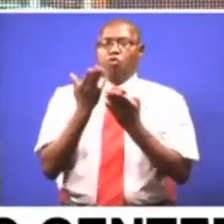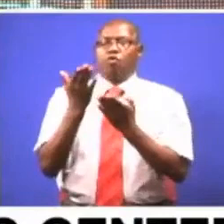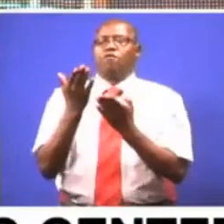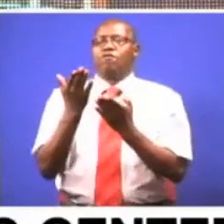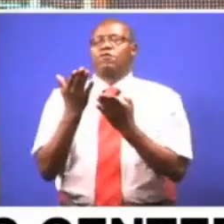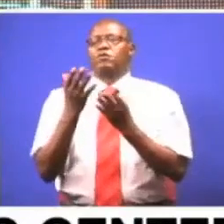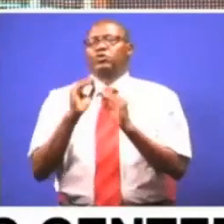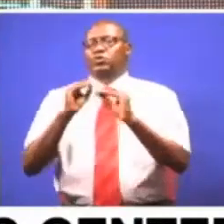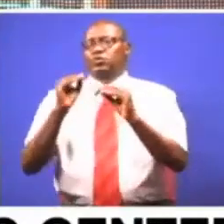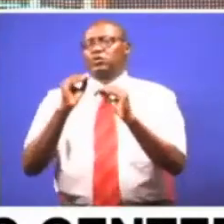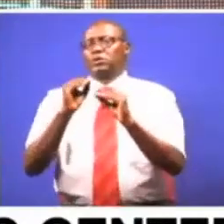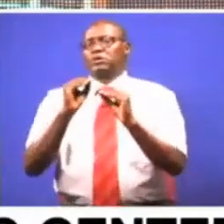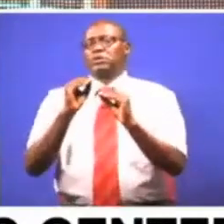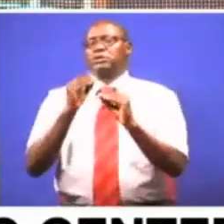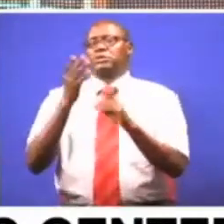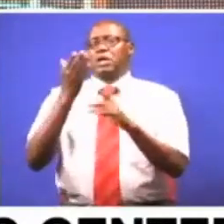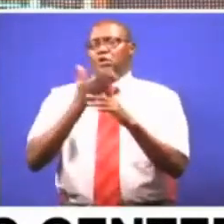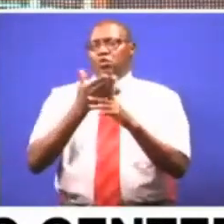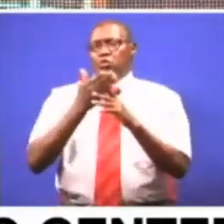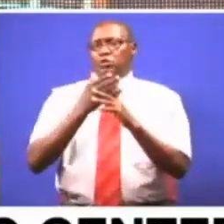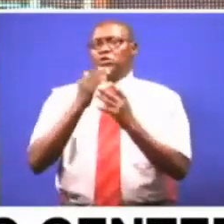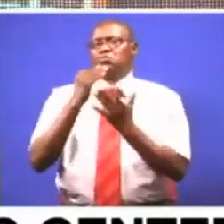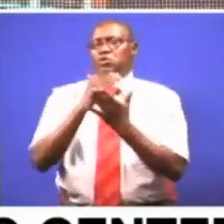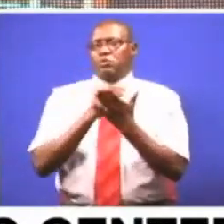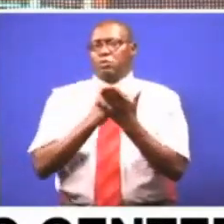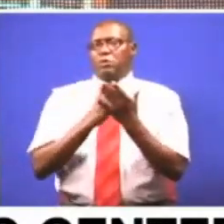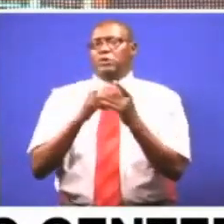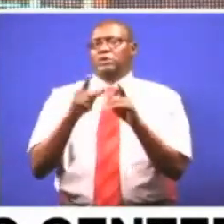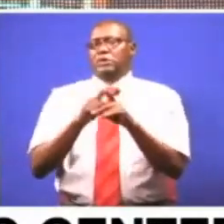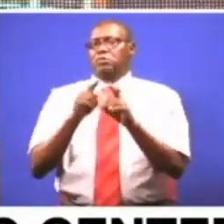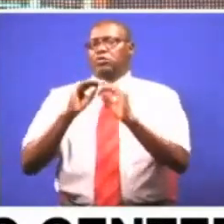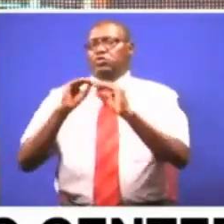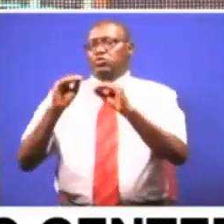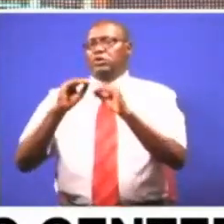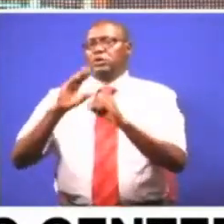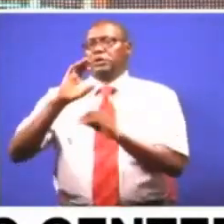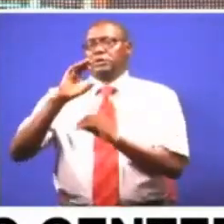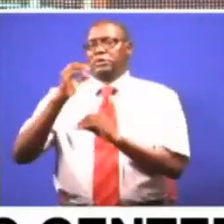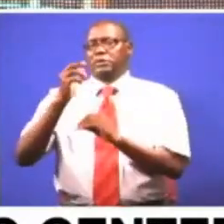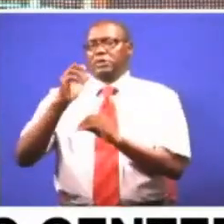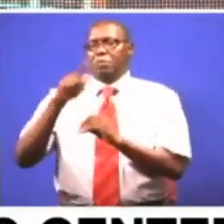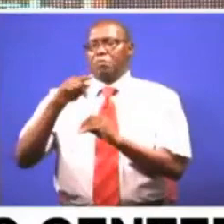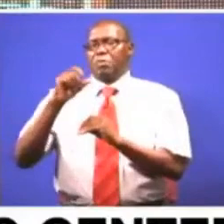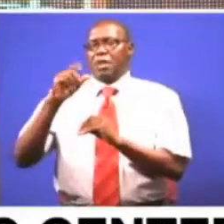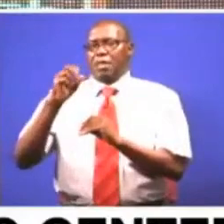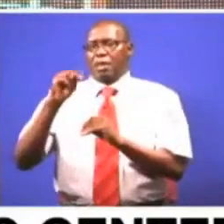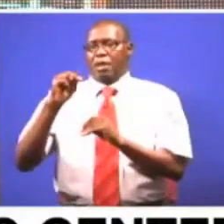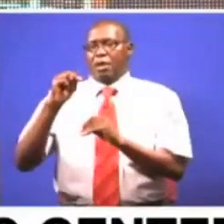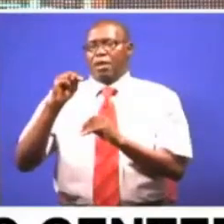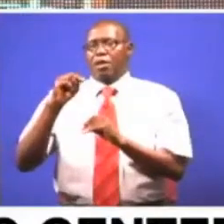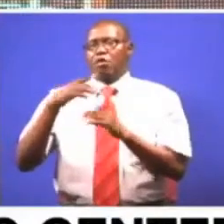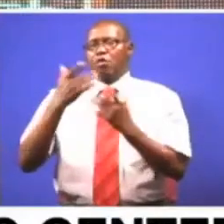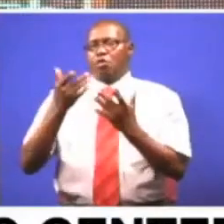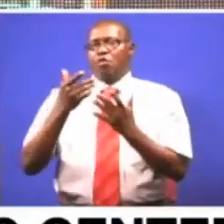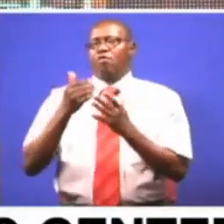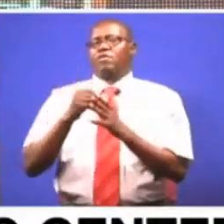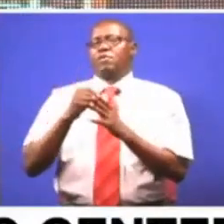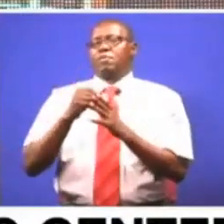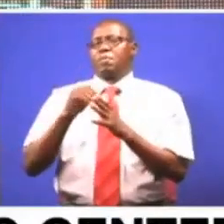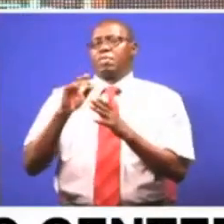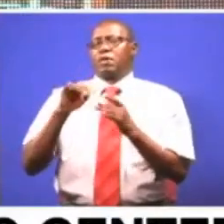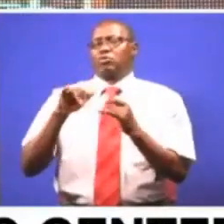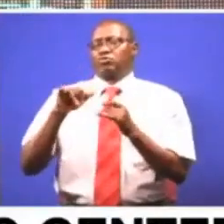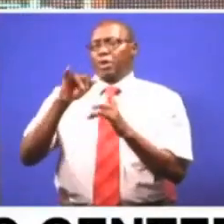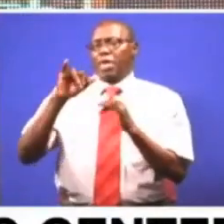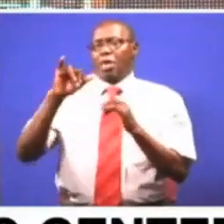psychology programs, including training the chaplain of the Kenya Air Force. Now, Professor Mudhui lauded the partnership with Shufried Company from